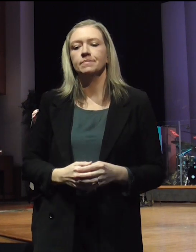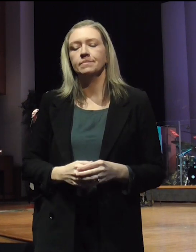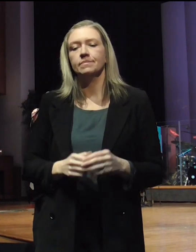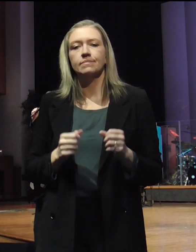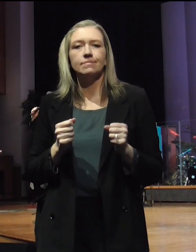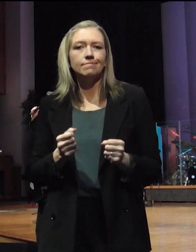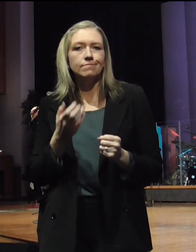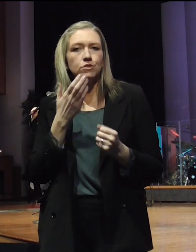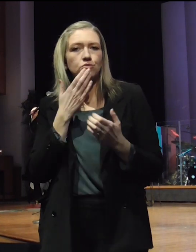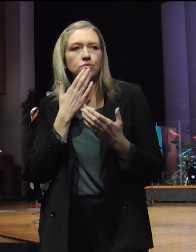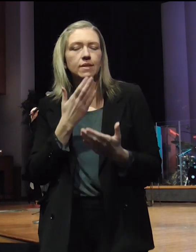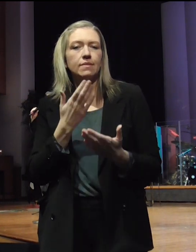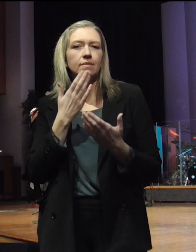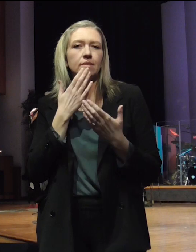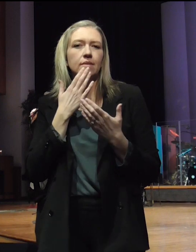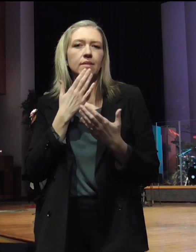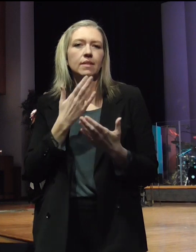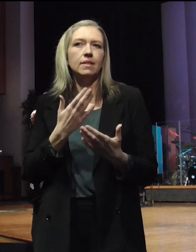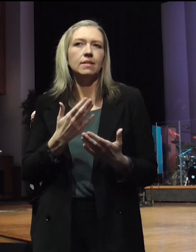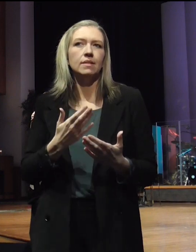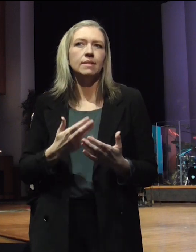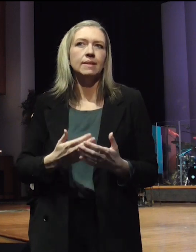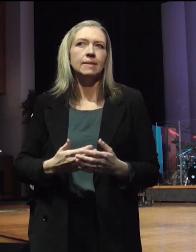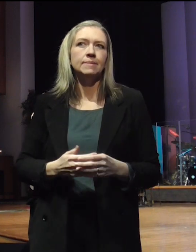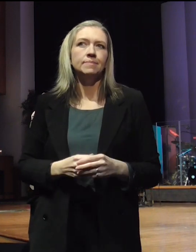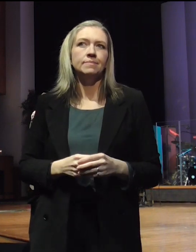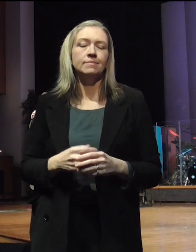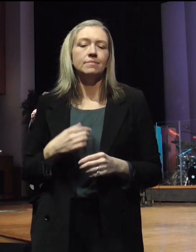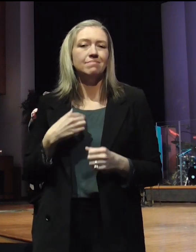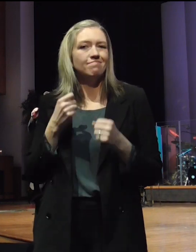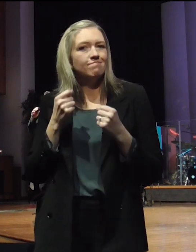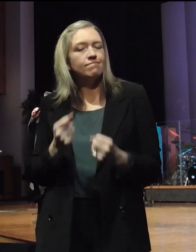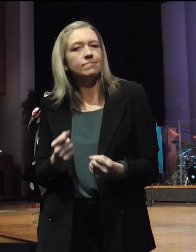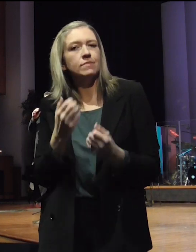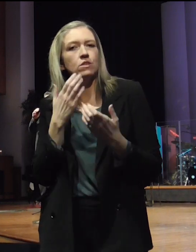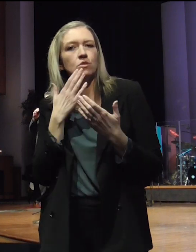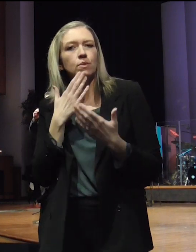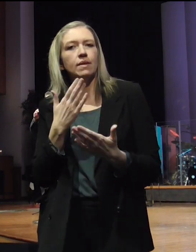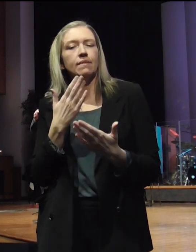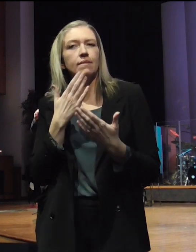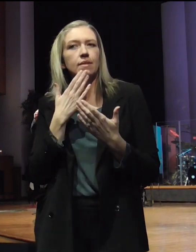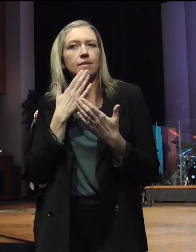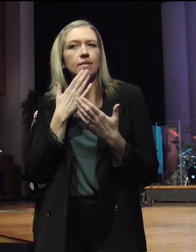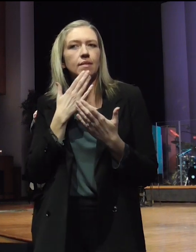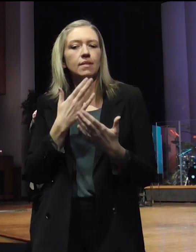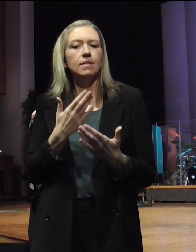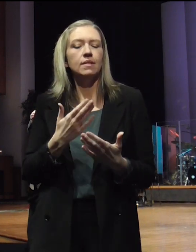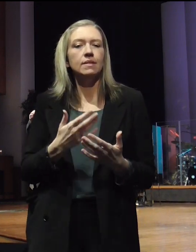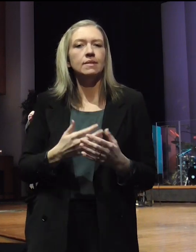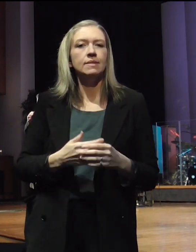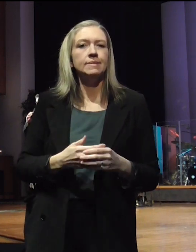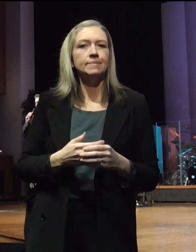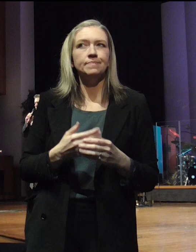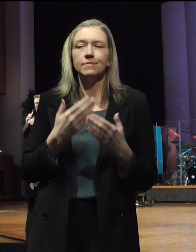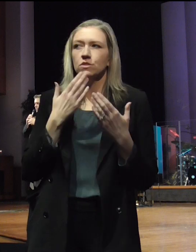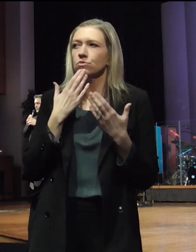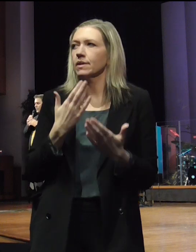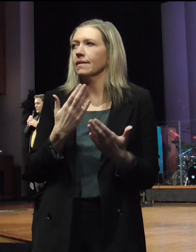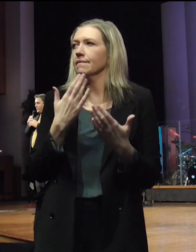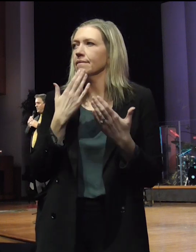I'm so grateful, I'm so grateful, I'm